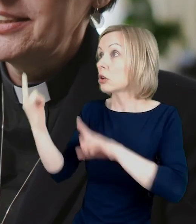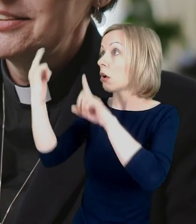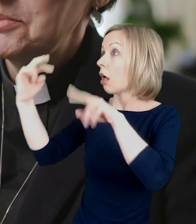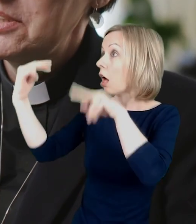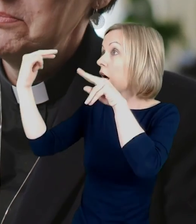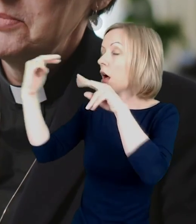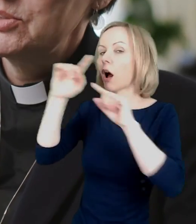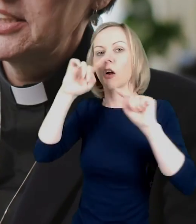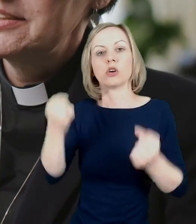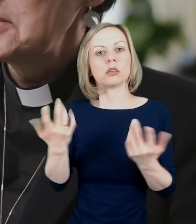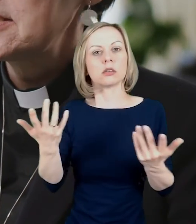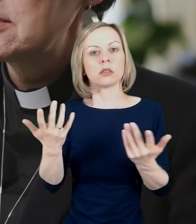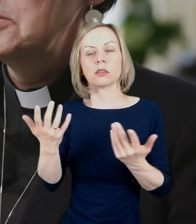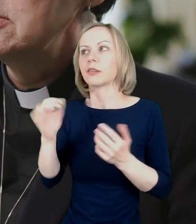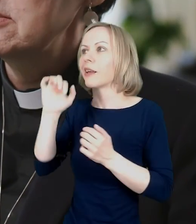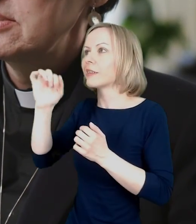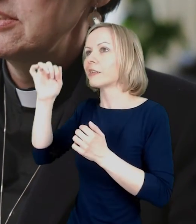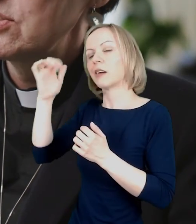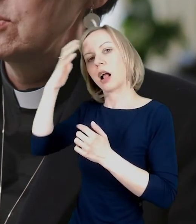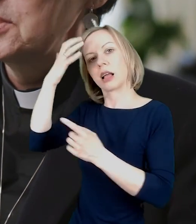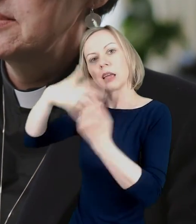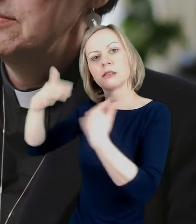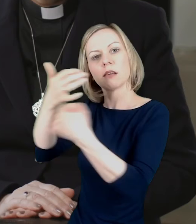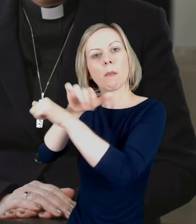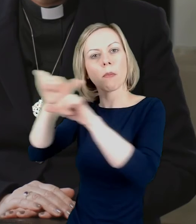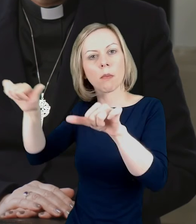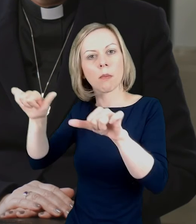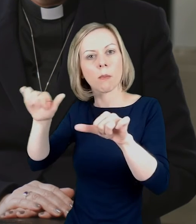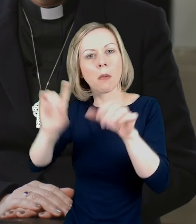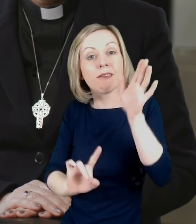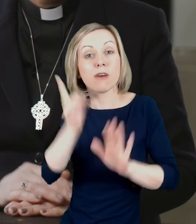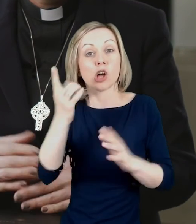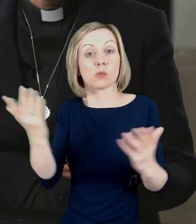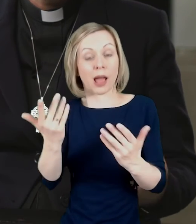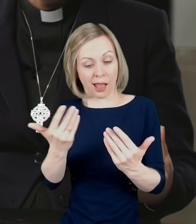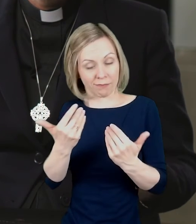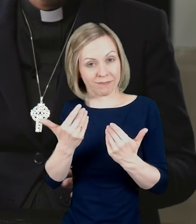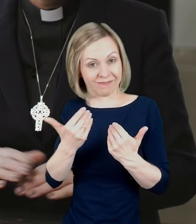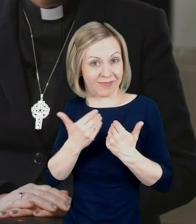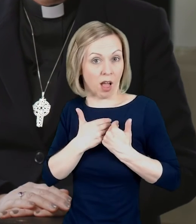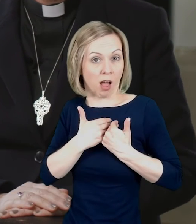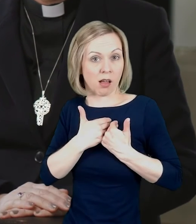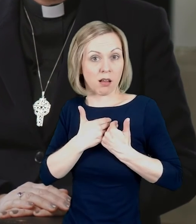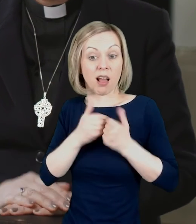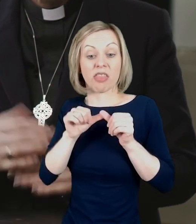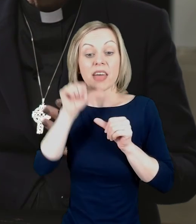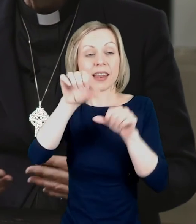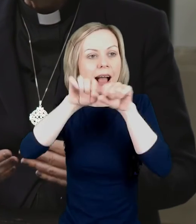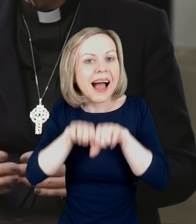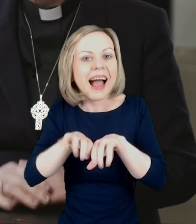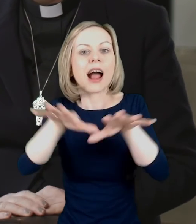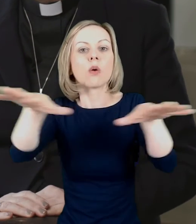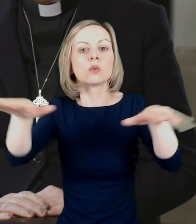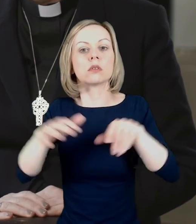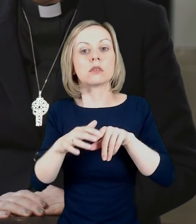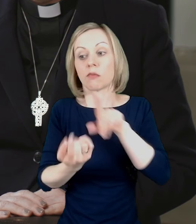come, God's kingdom has to come in us to start with before it is expressed out into the world. And from that